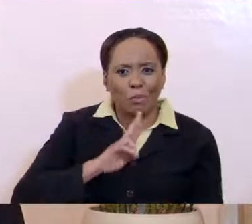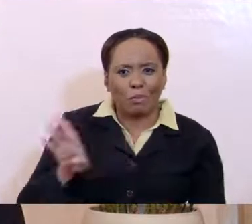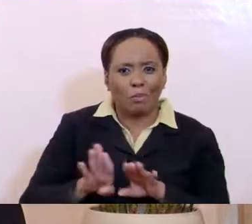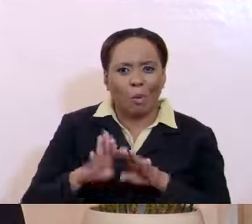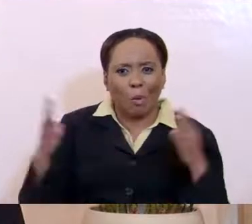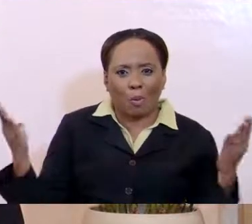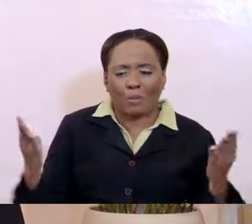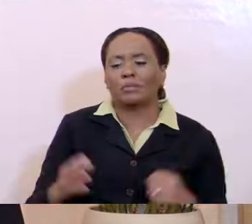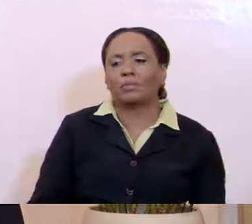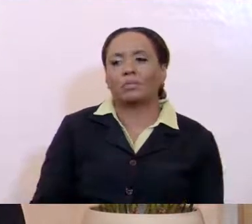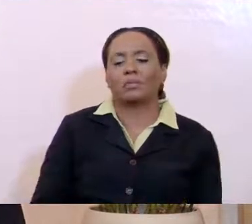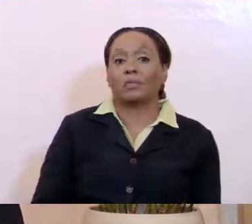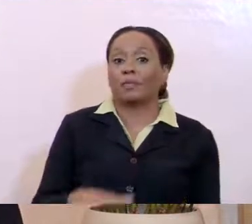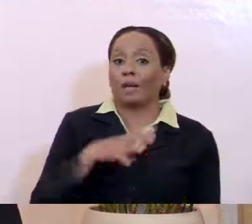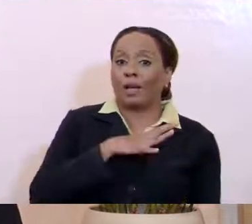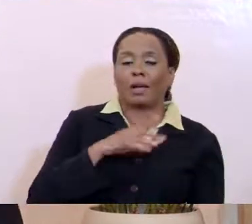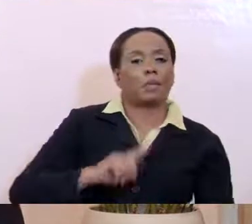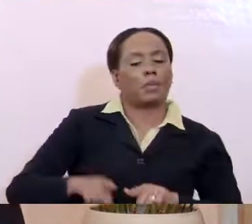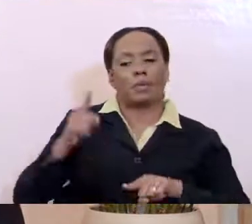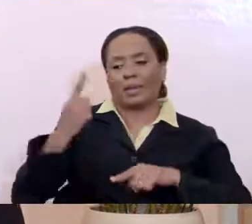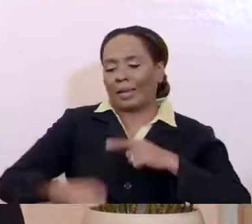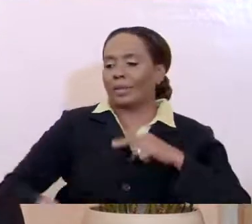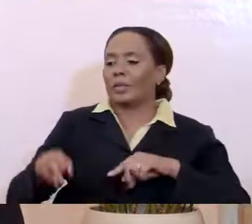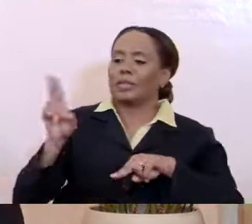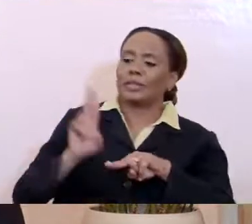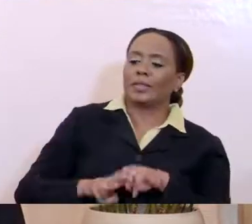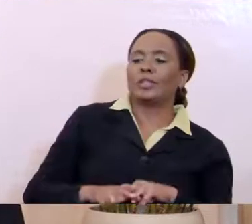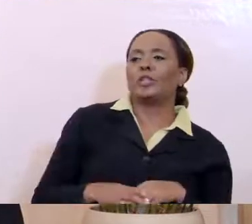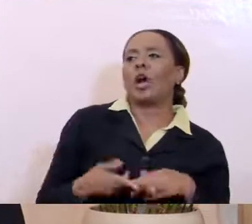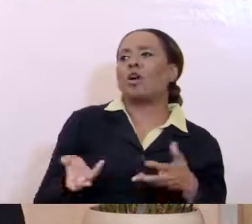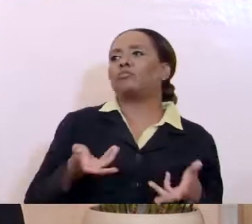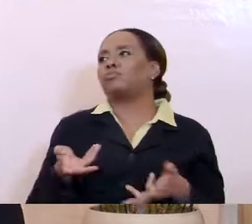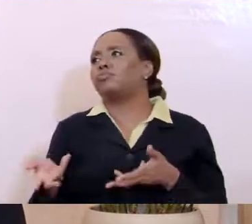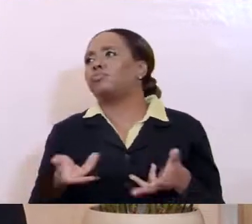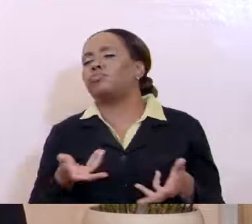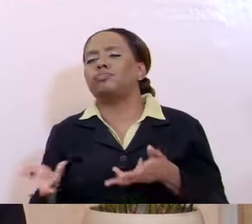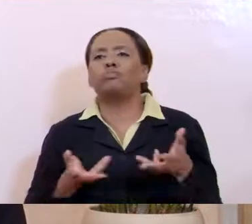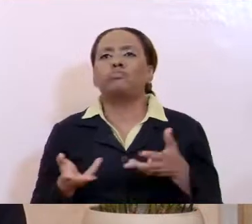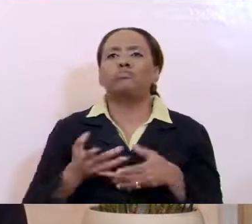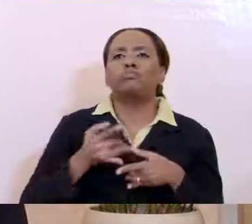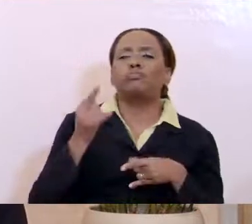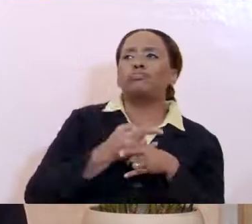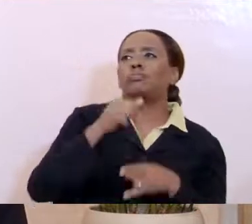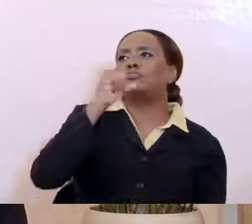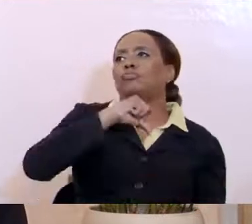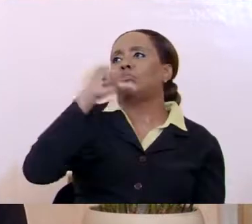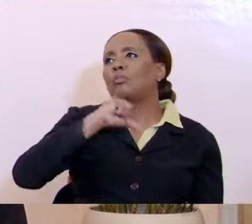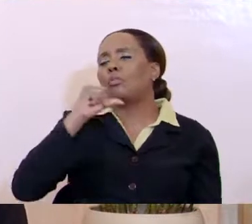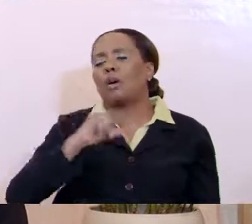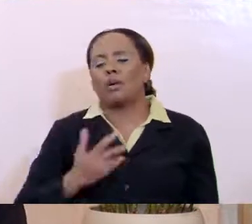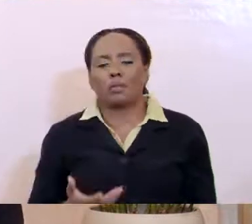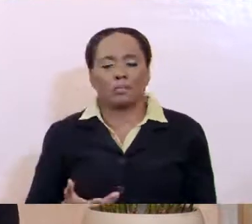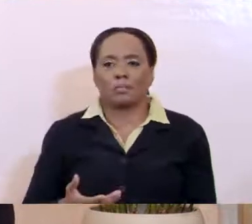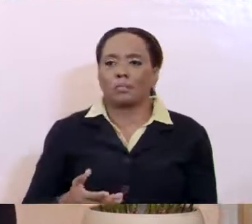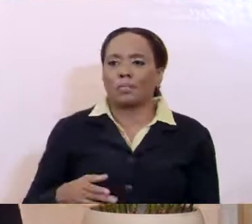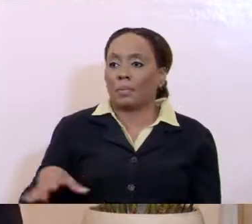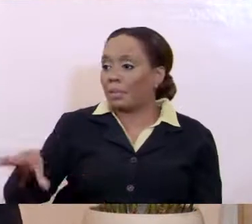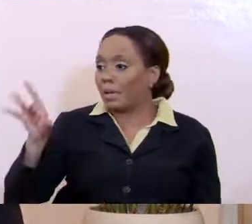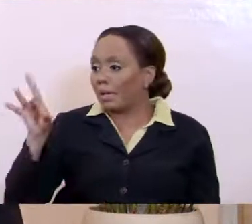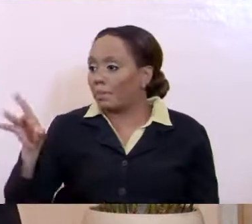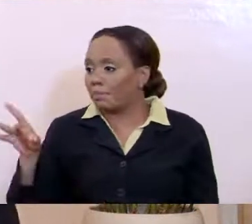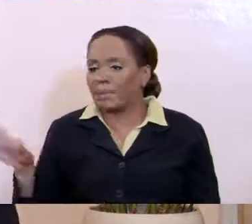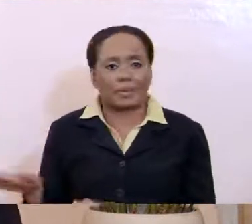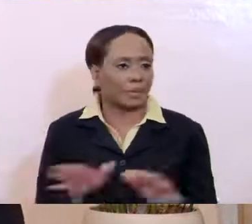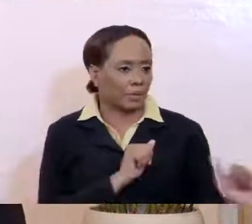not for sit-down consumption. You can pick up and then go on your way.